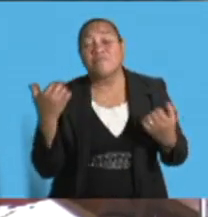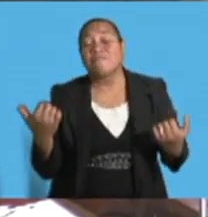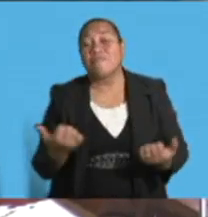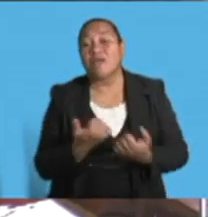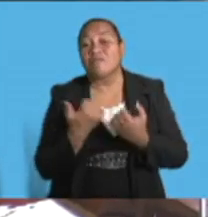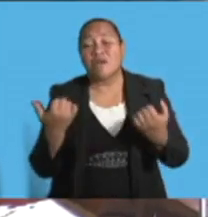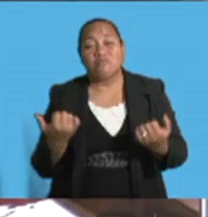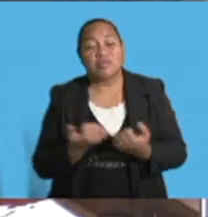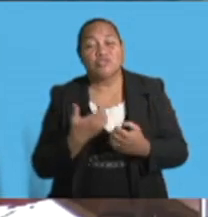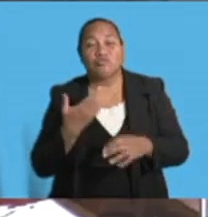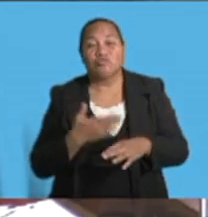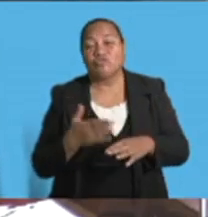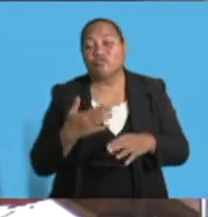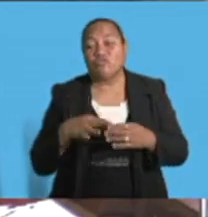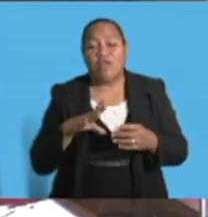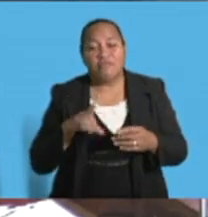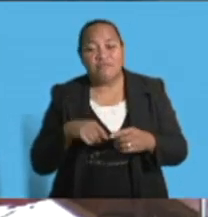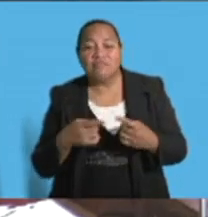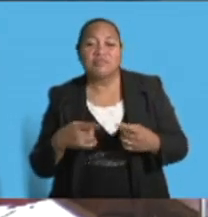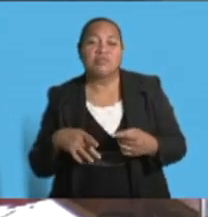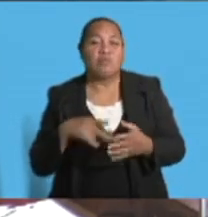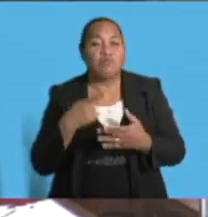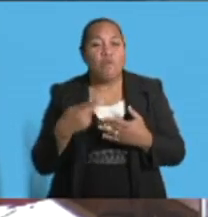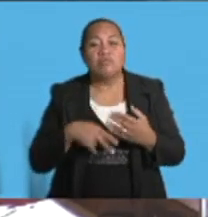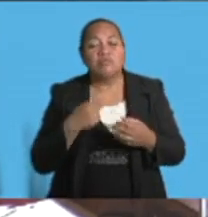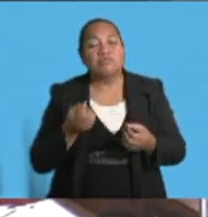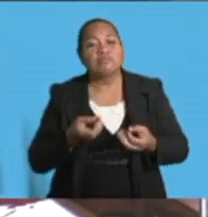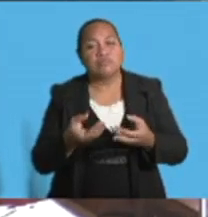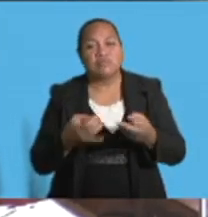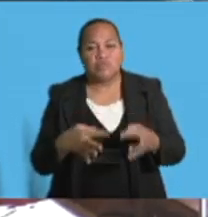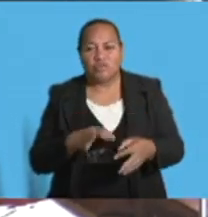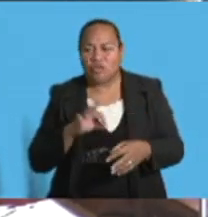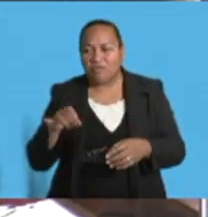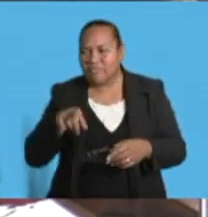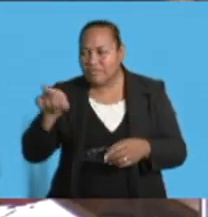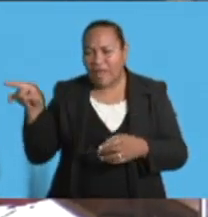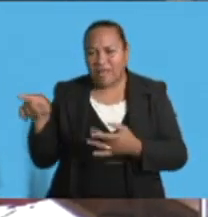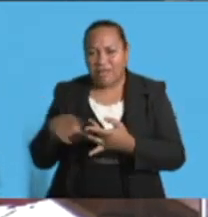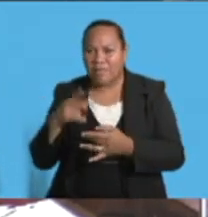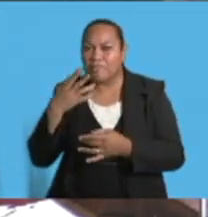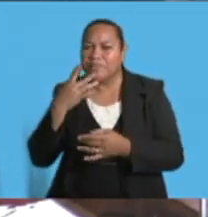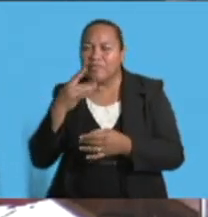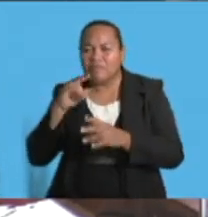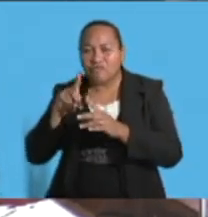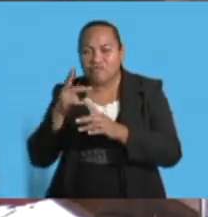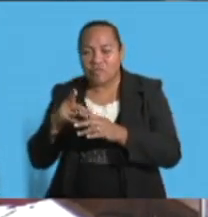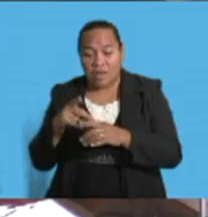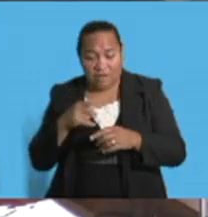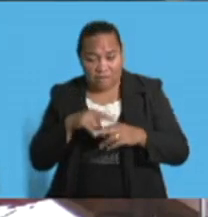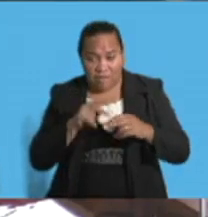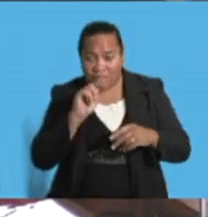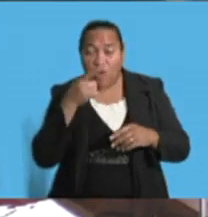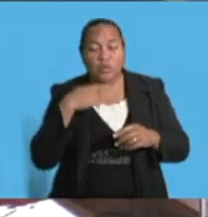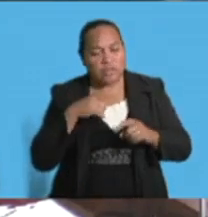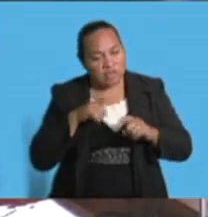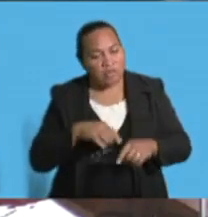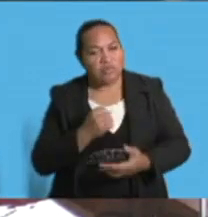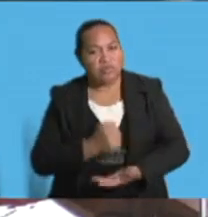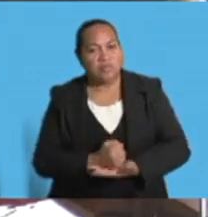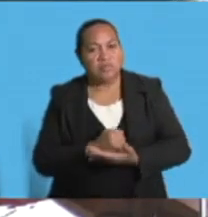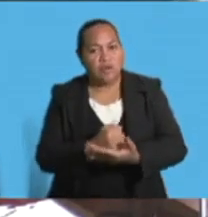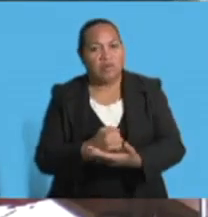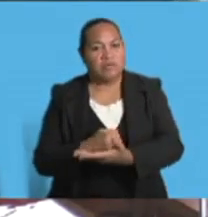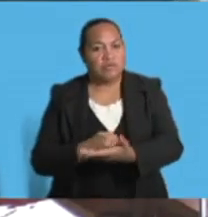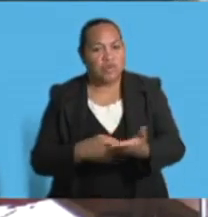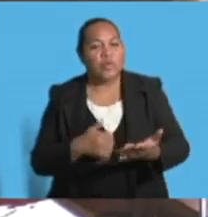and will keep doing much more for you than these unscrupulous politicians. Fiji First will stay here for you. We will give